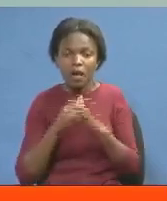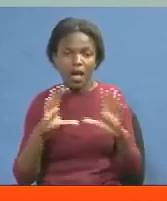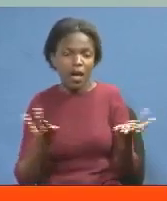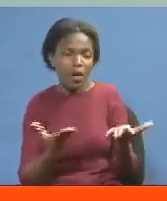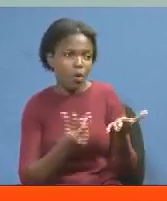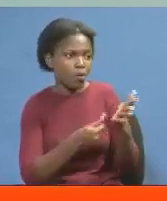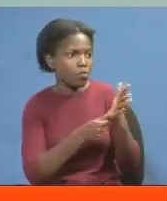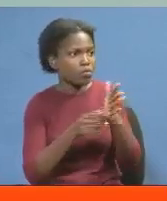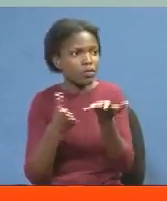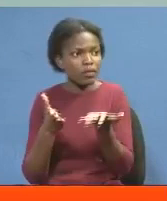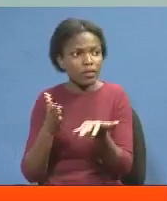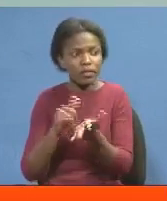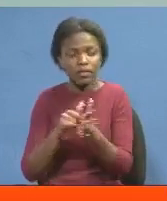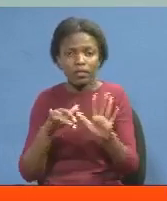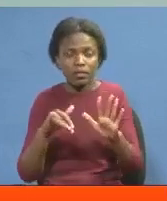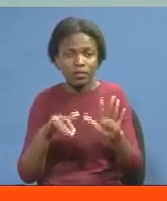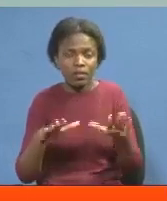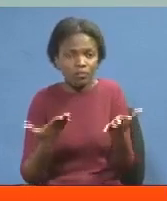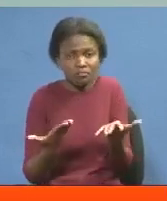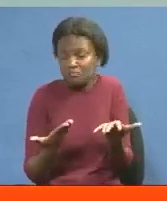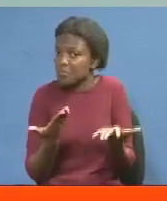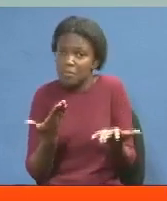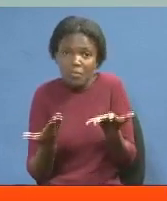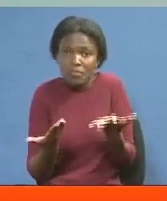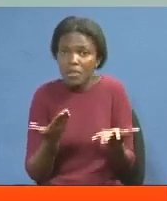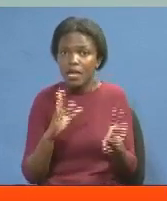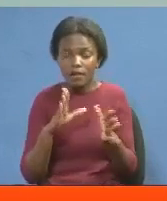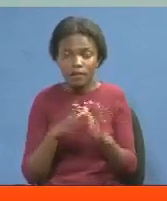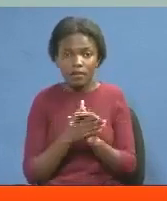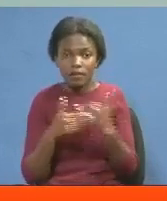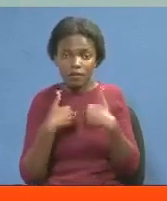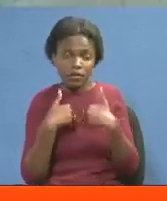that crisis, and what might we be facing as a country?